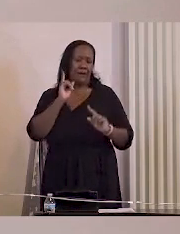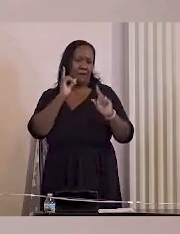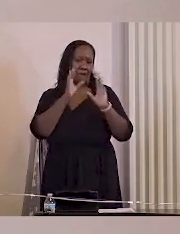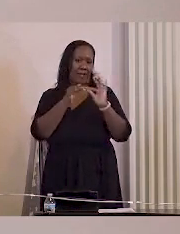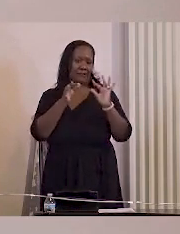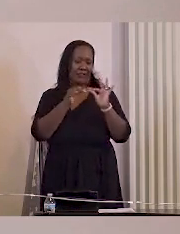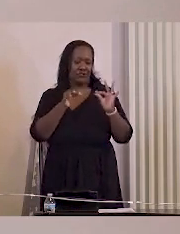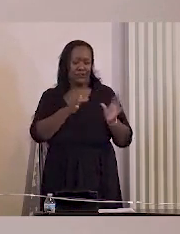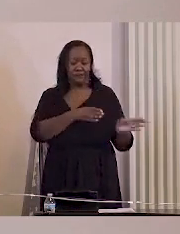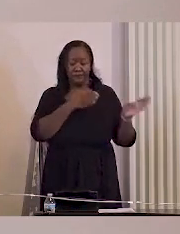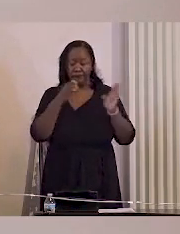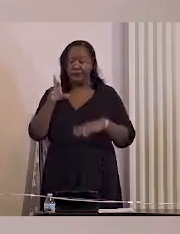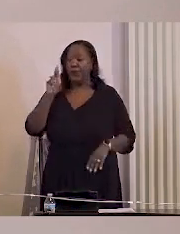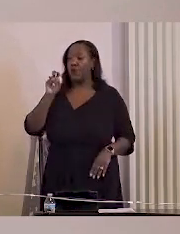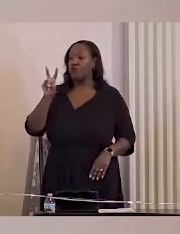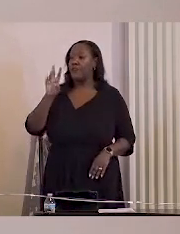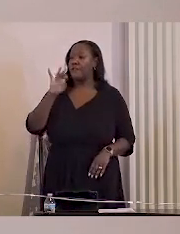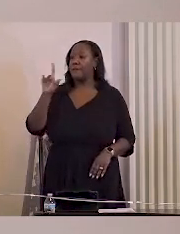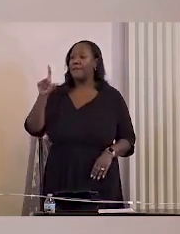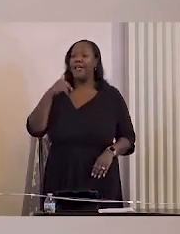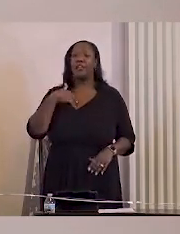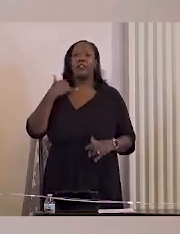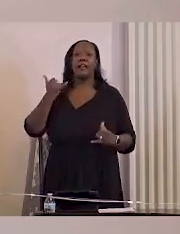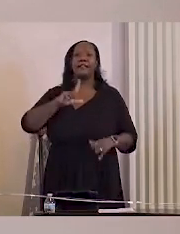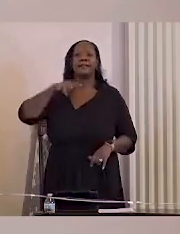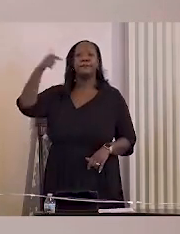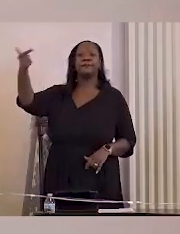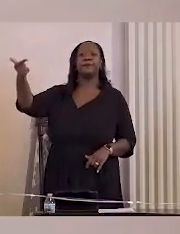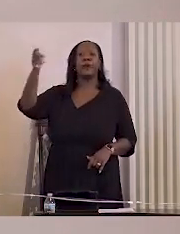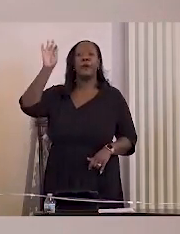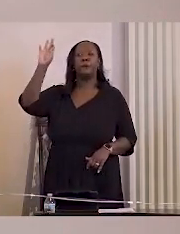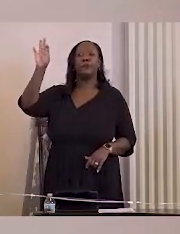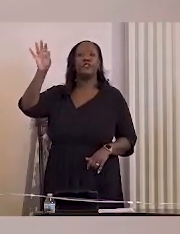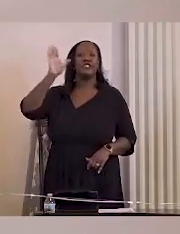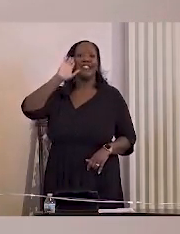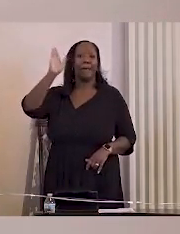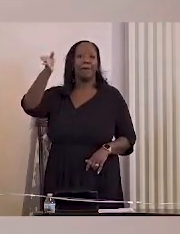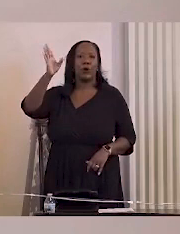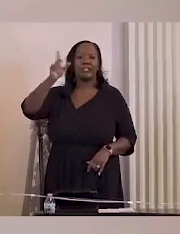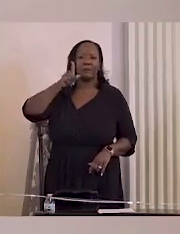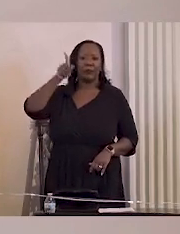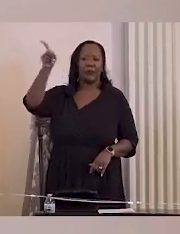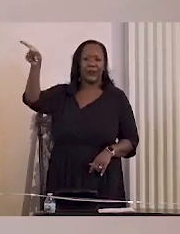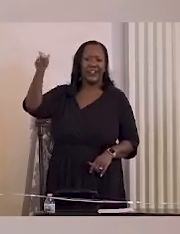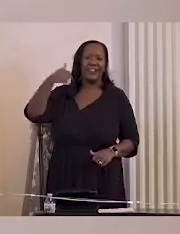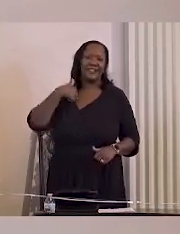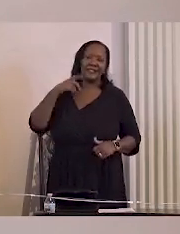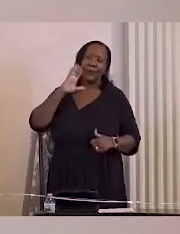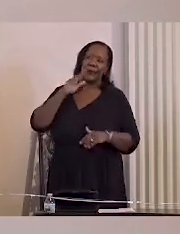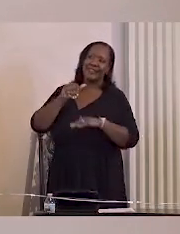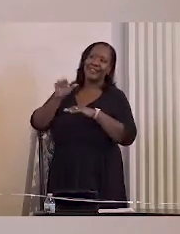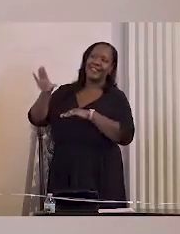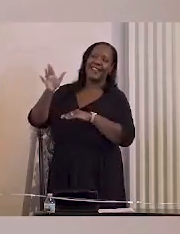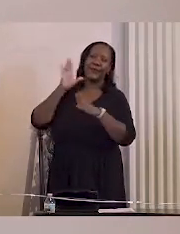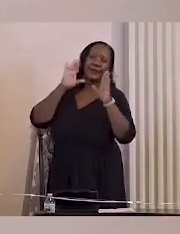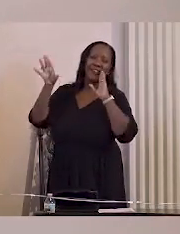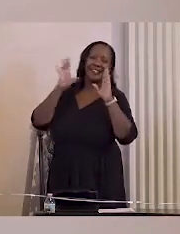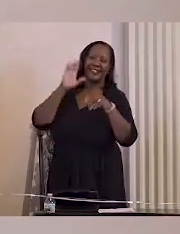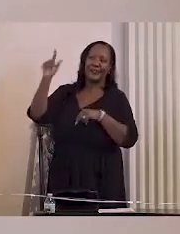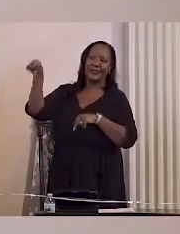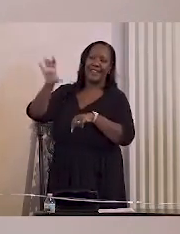First Unitarian Baltimore this morning, so we wave up the highway to him and send greetings to that